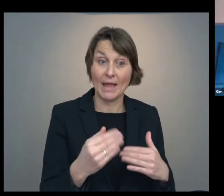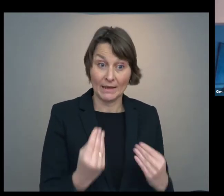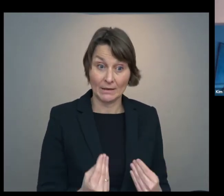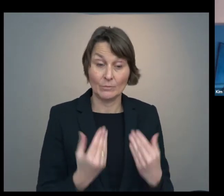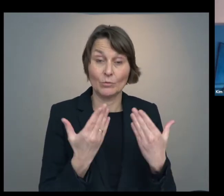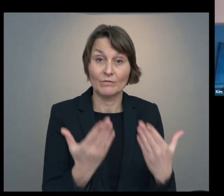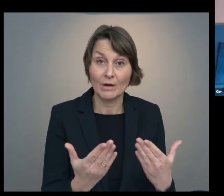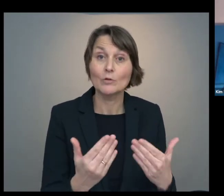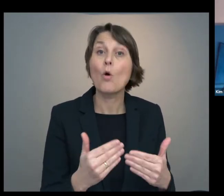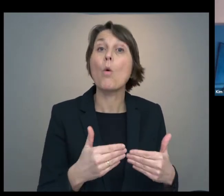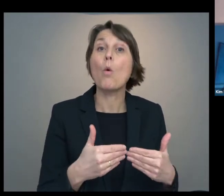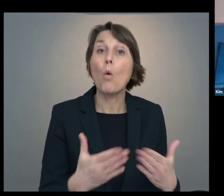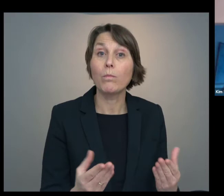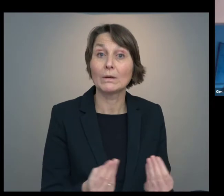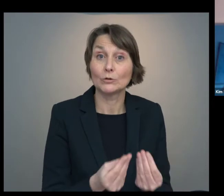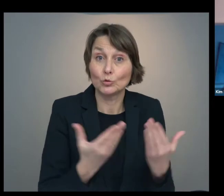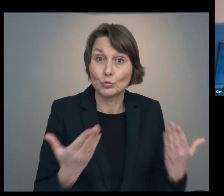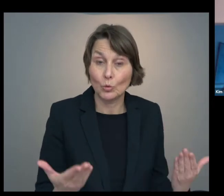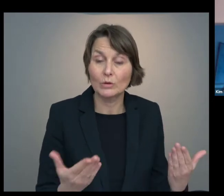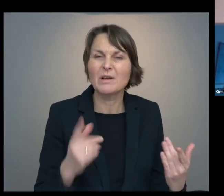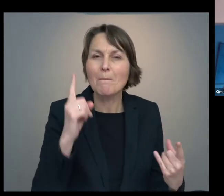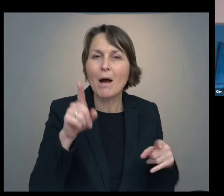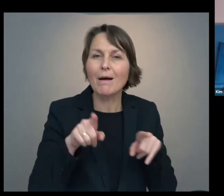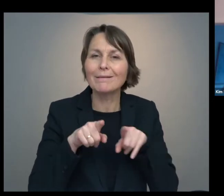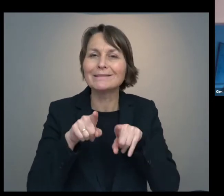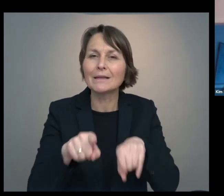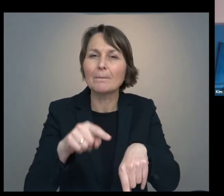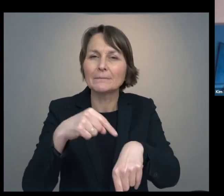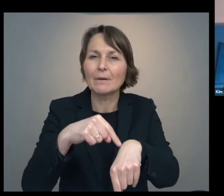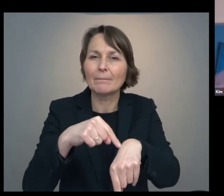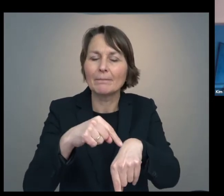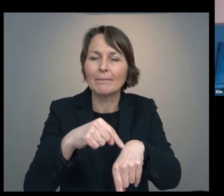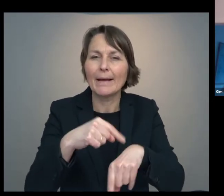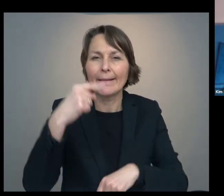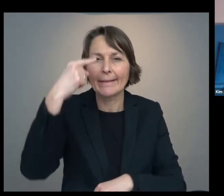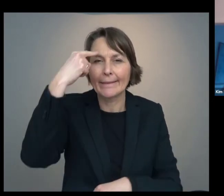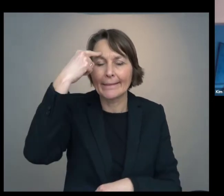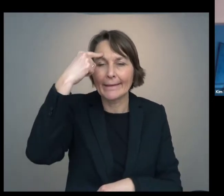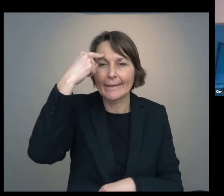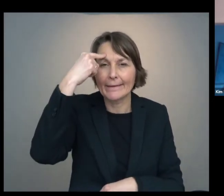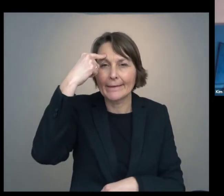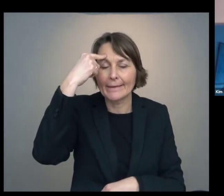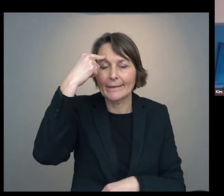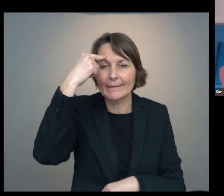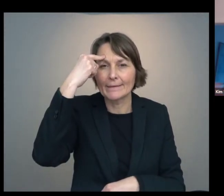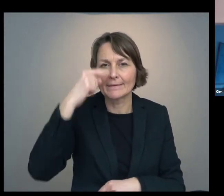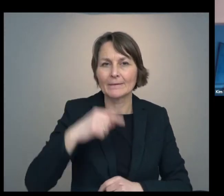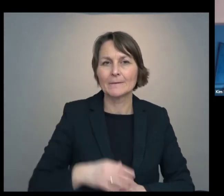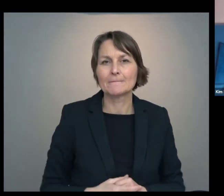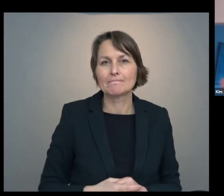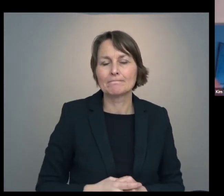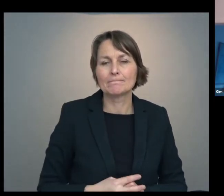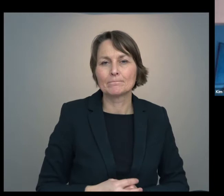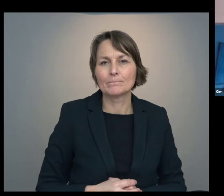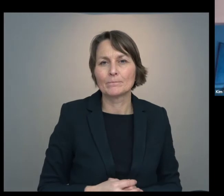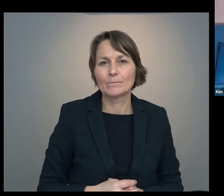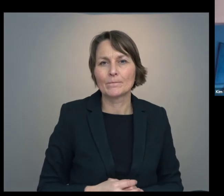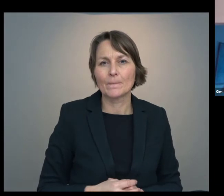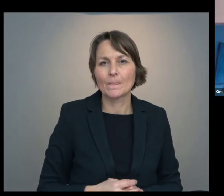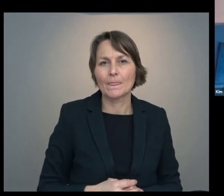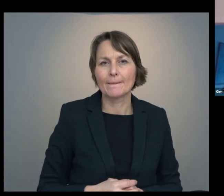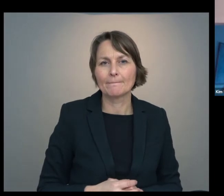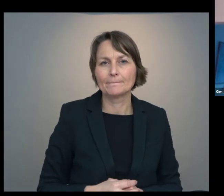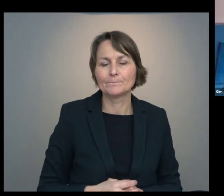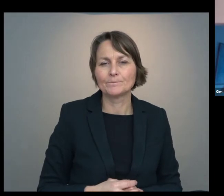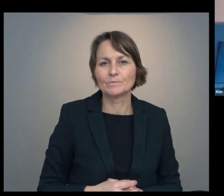cater for package open source part of it, and at the same time the big spenders that